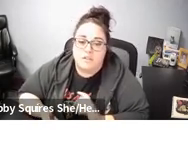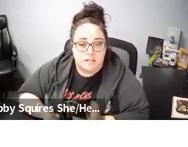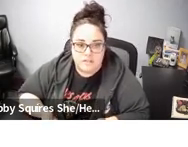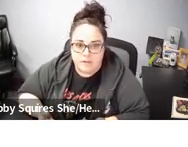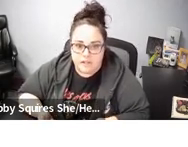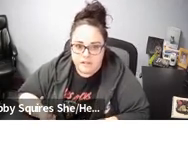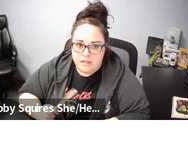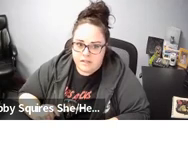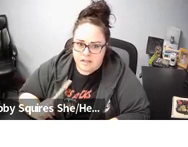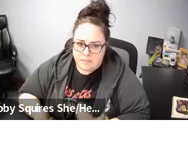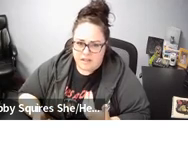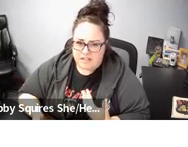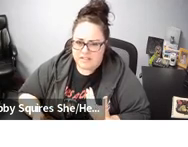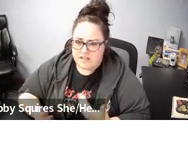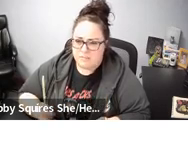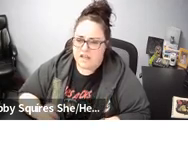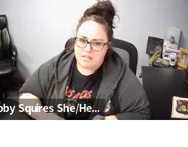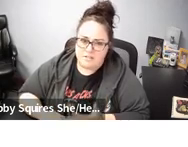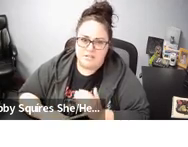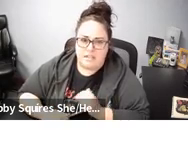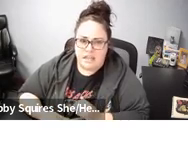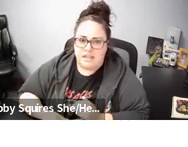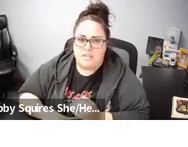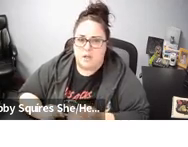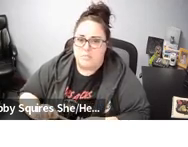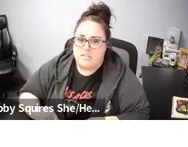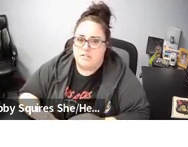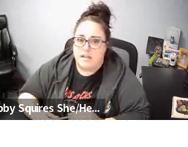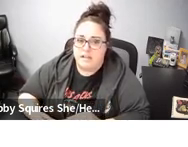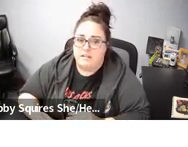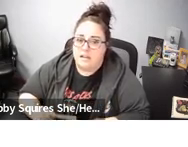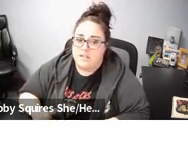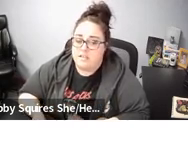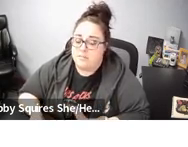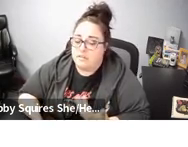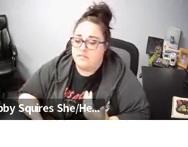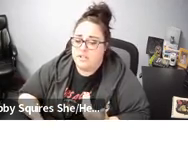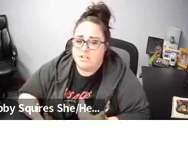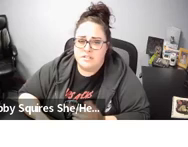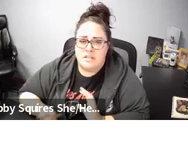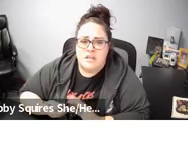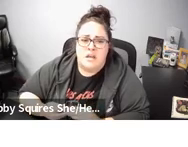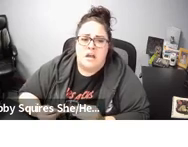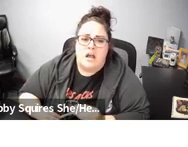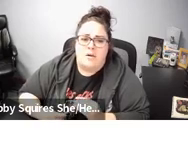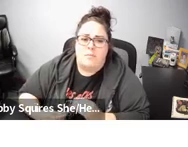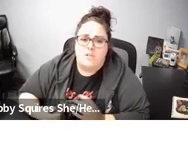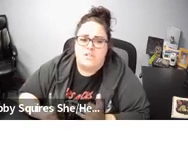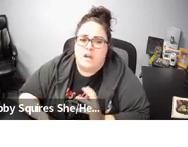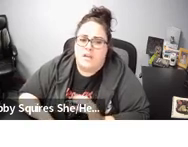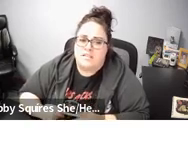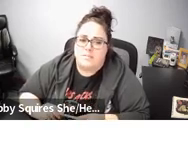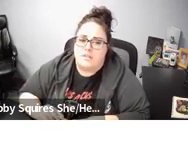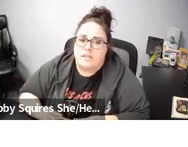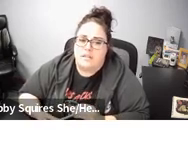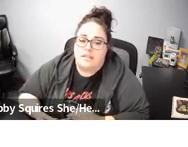still feel excluded because some consoles and games and equipment still lack a lot of accessibility features. Which